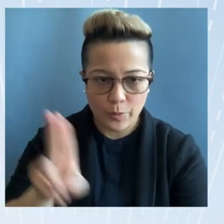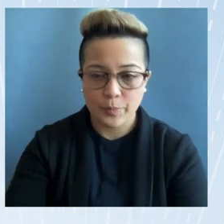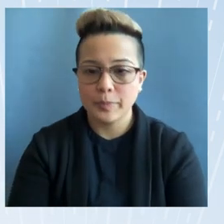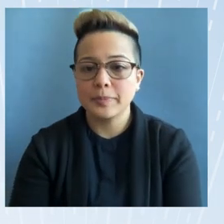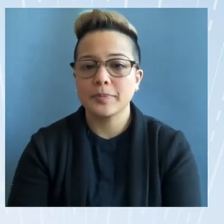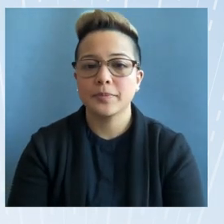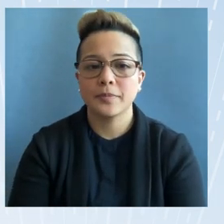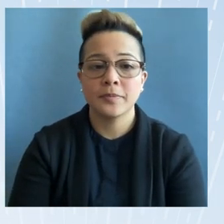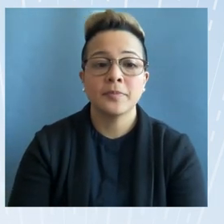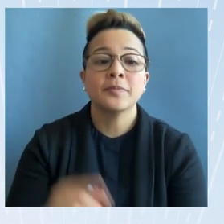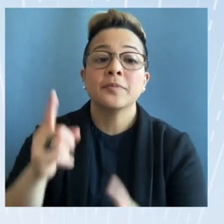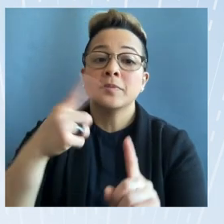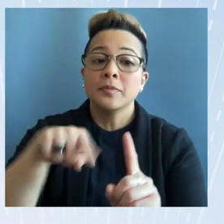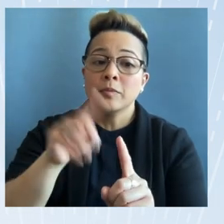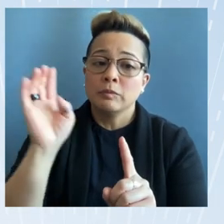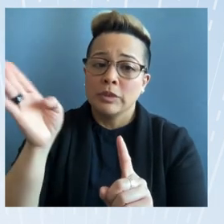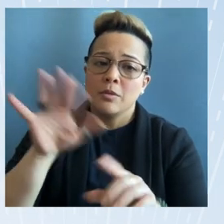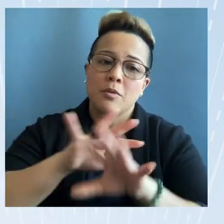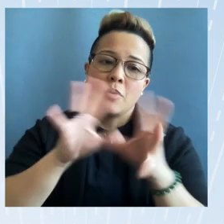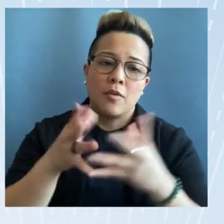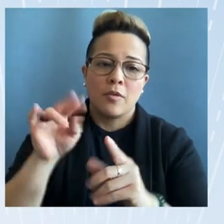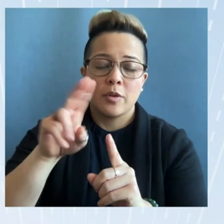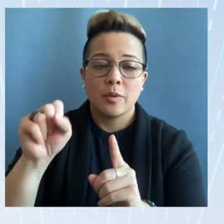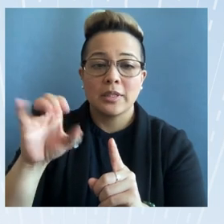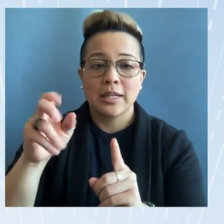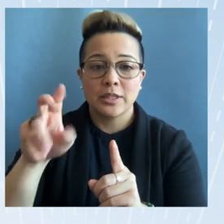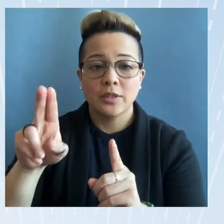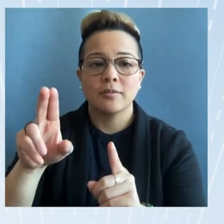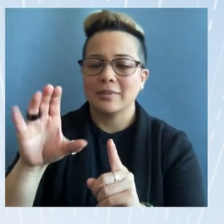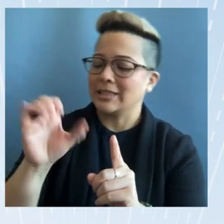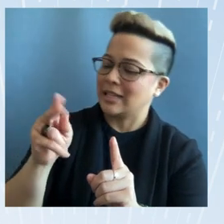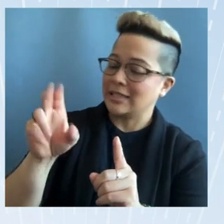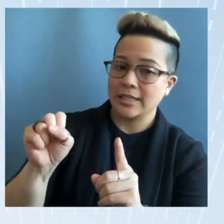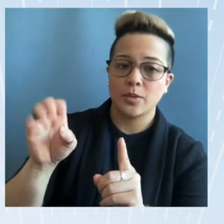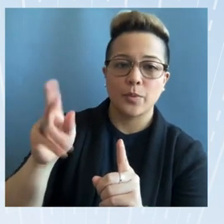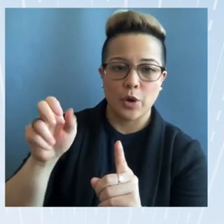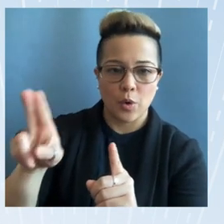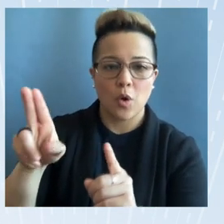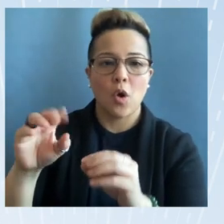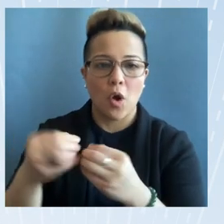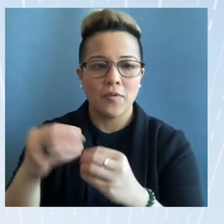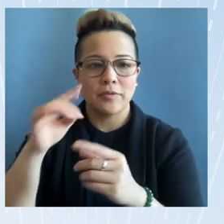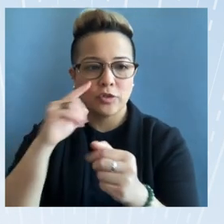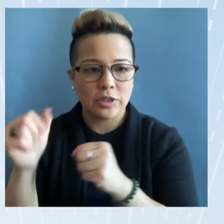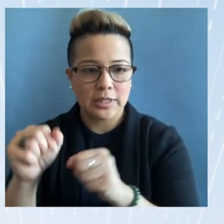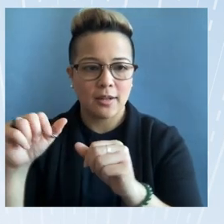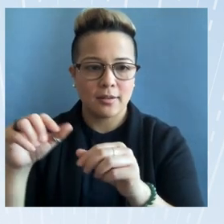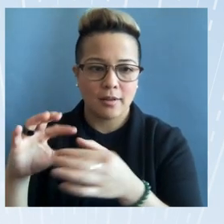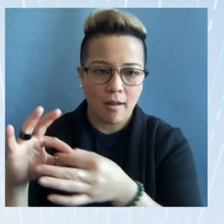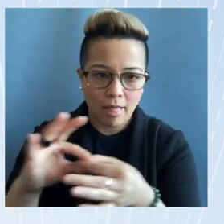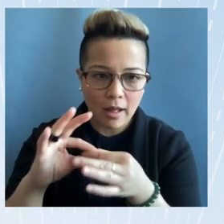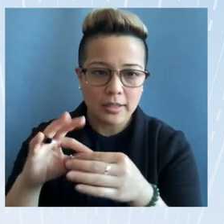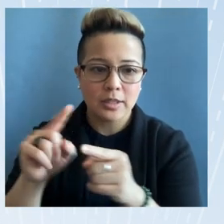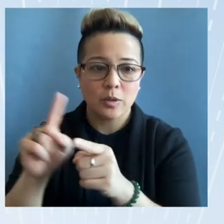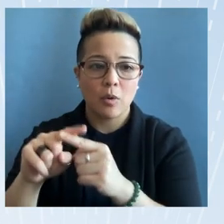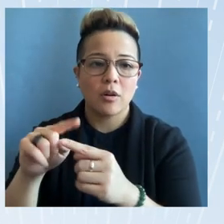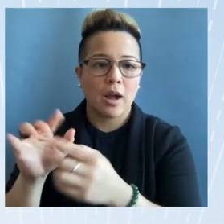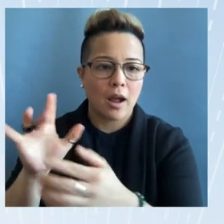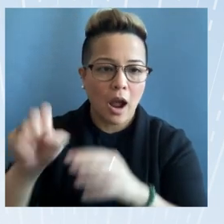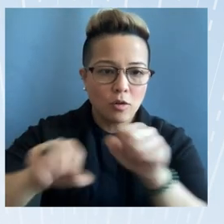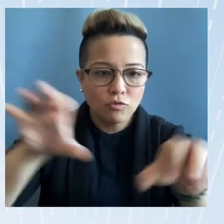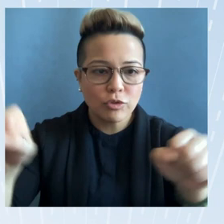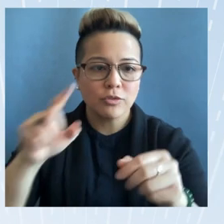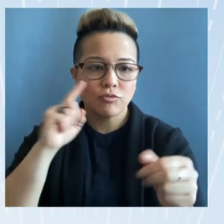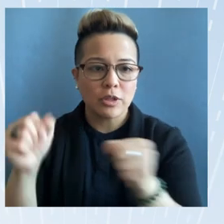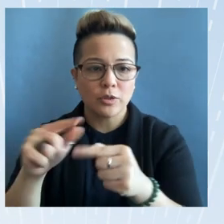They presented an overview of the U.S. Census Bureau's Office of Strategic Alliance, as well as their outreach strategies to reach AA and NHPI communities